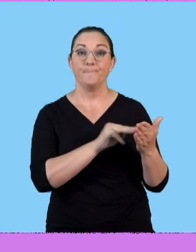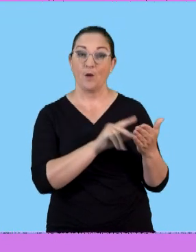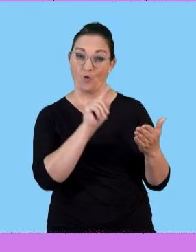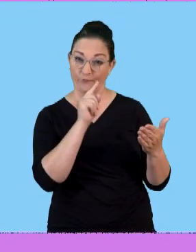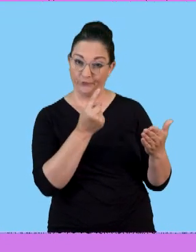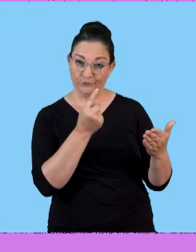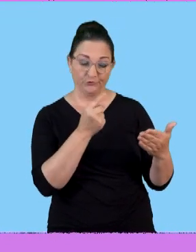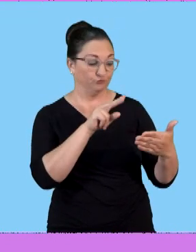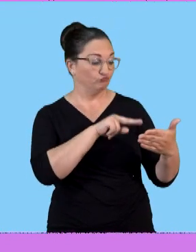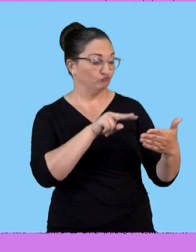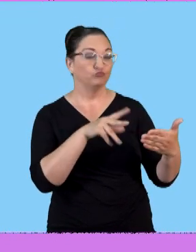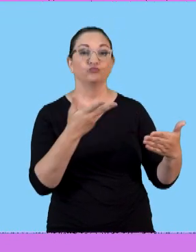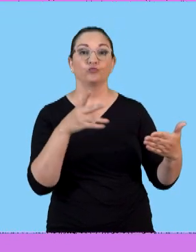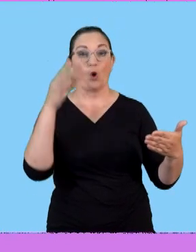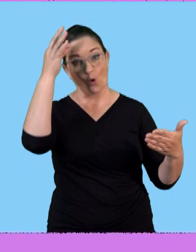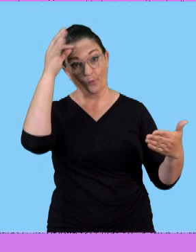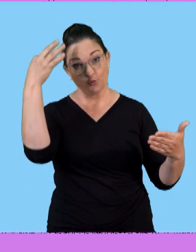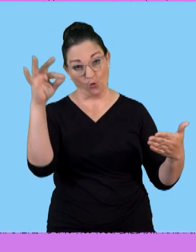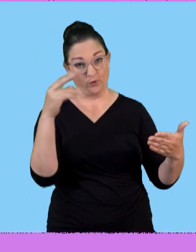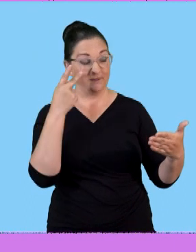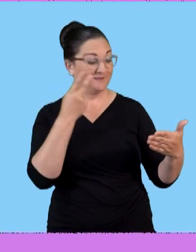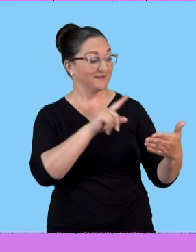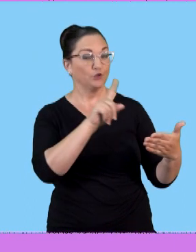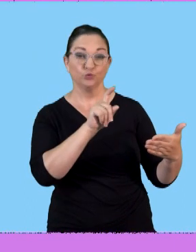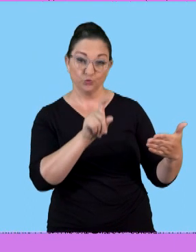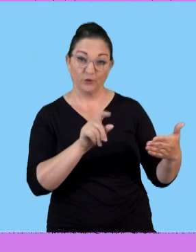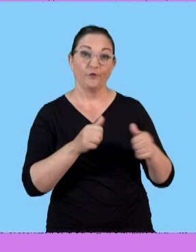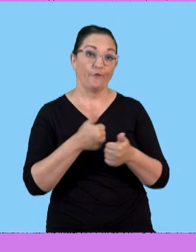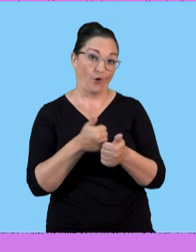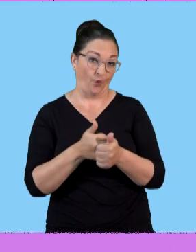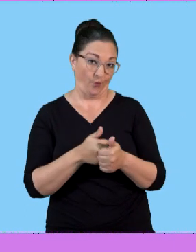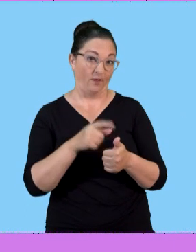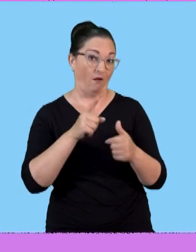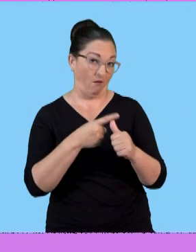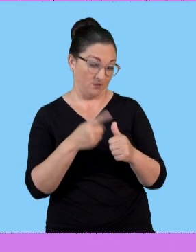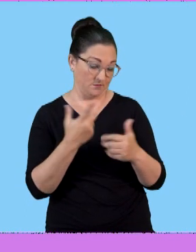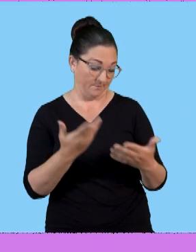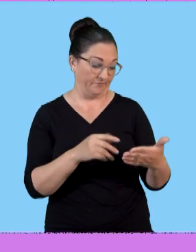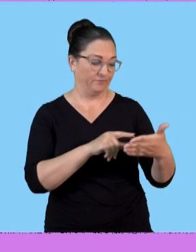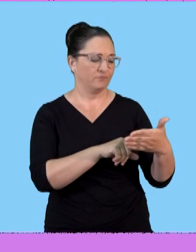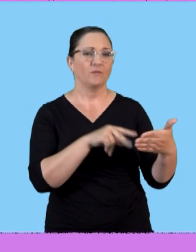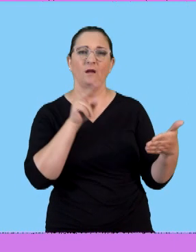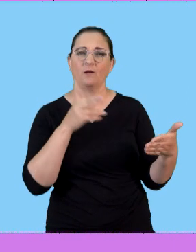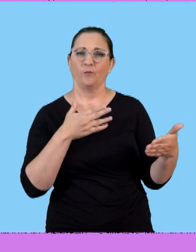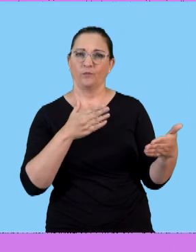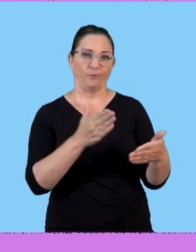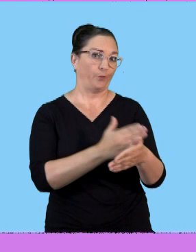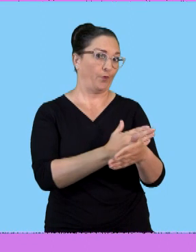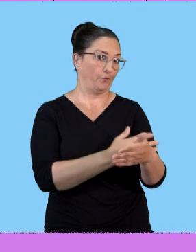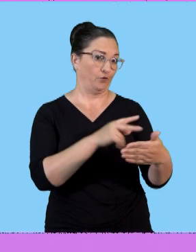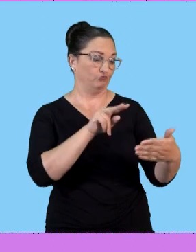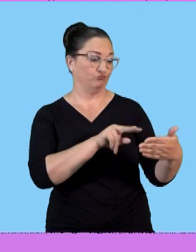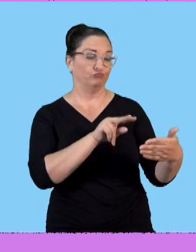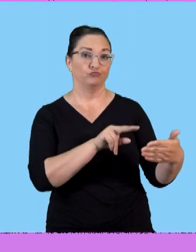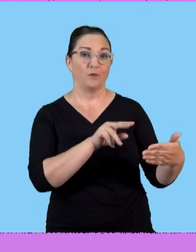a few suburbs in Pretoria and answer the questions that follow. Right, so now before I start by looking at my